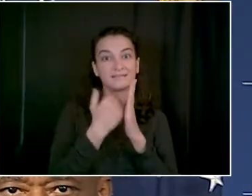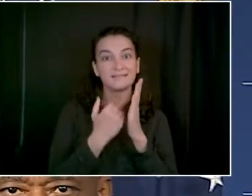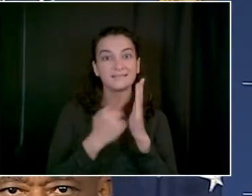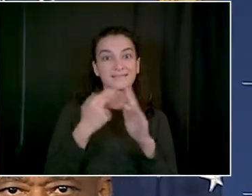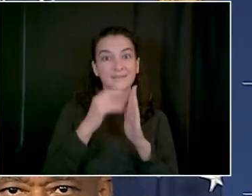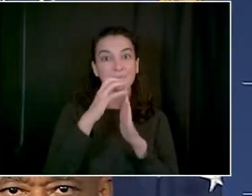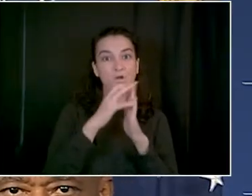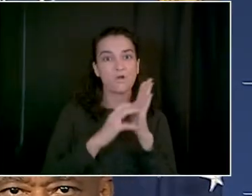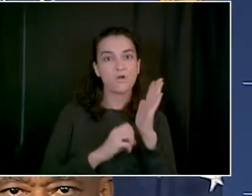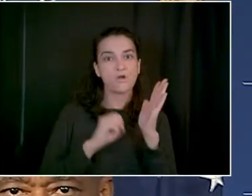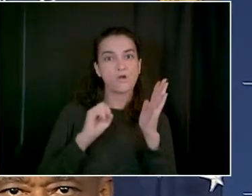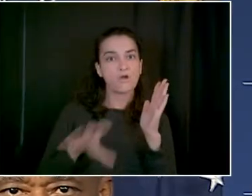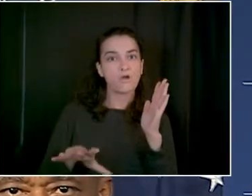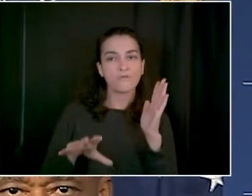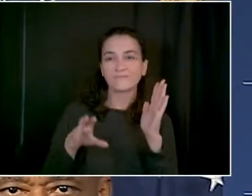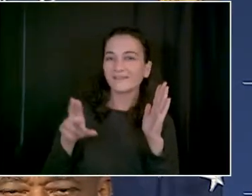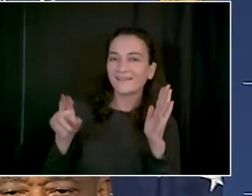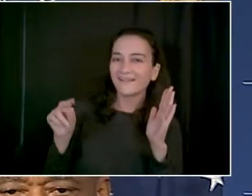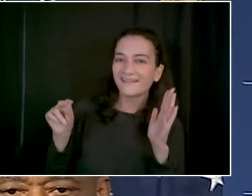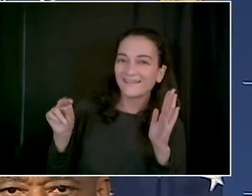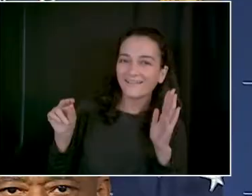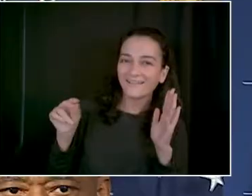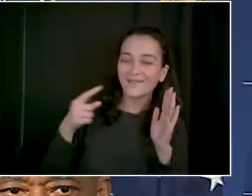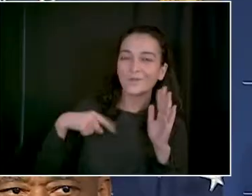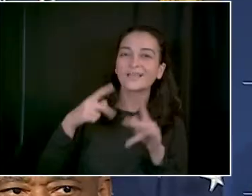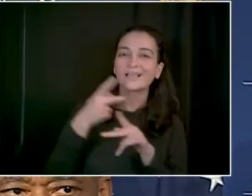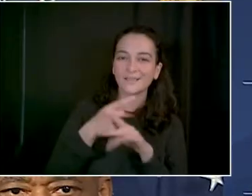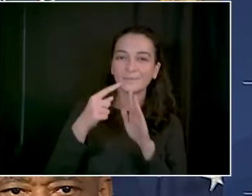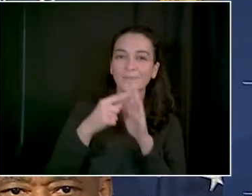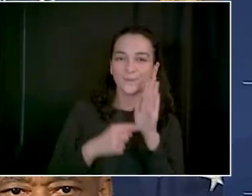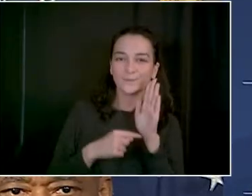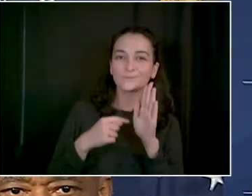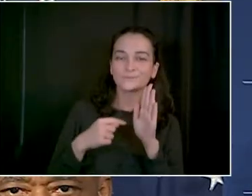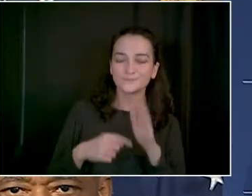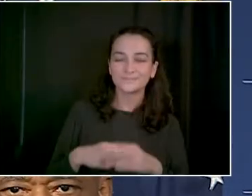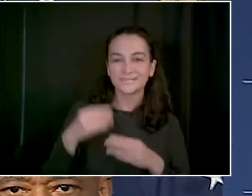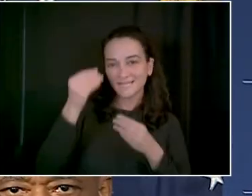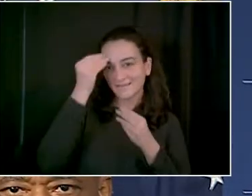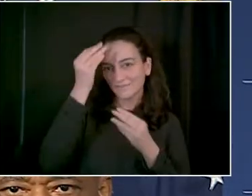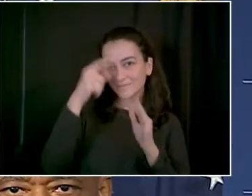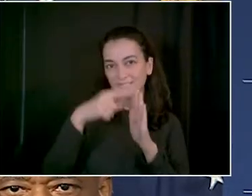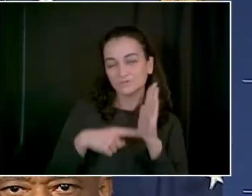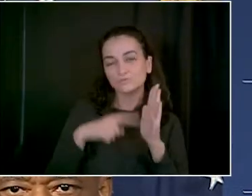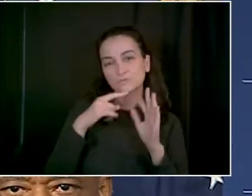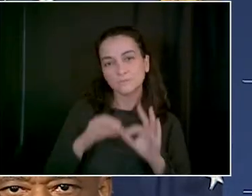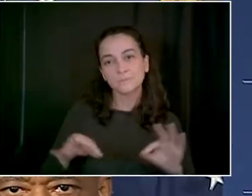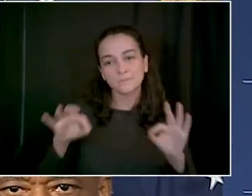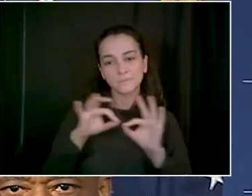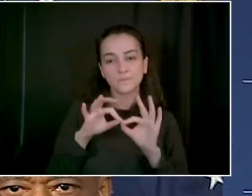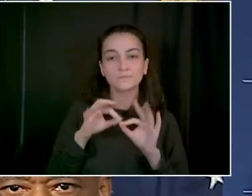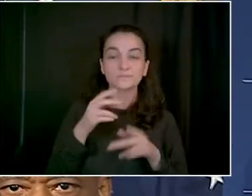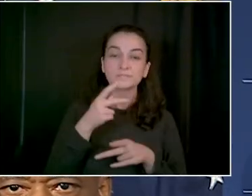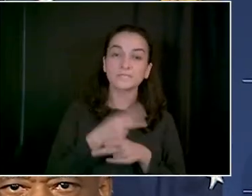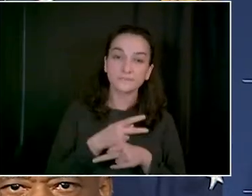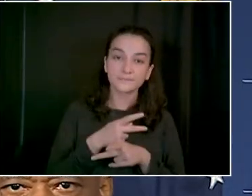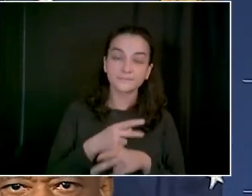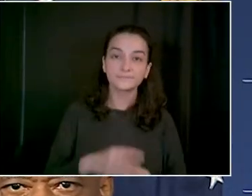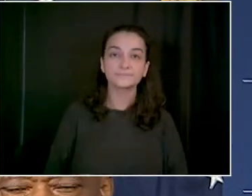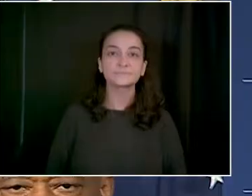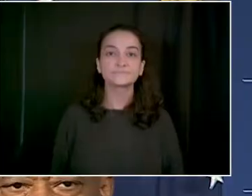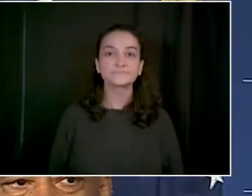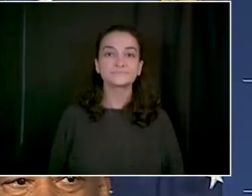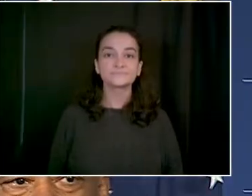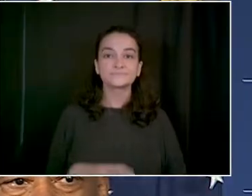So far, we've apprehended 5 individuals connected to this incident. 3 were arrested the next day,